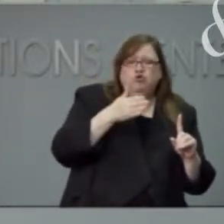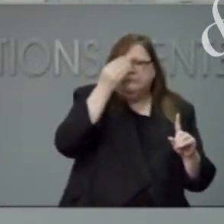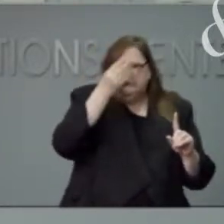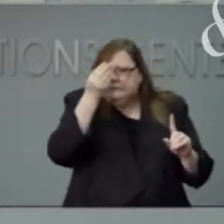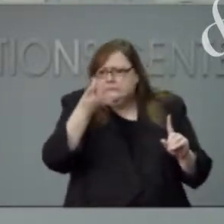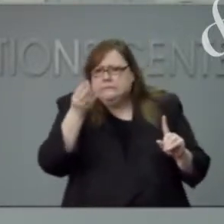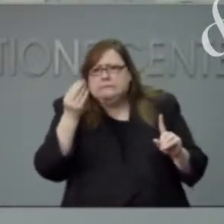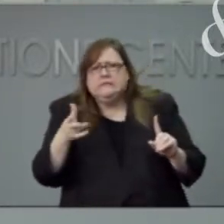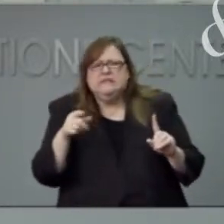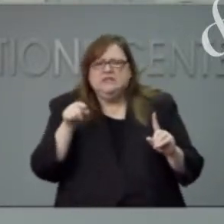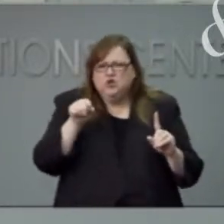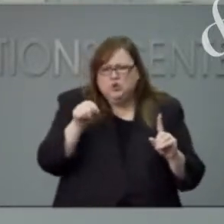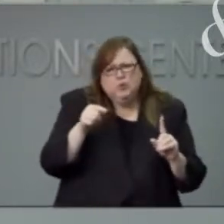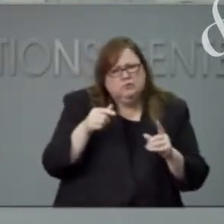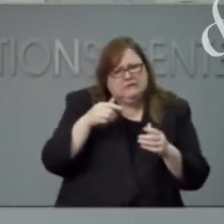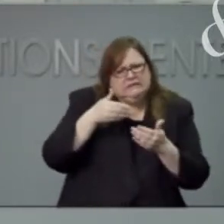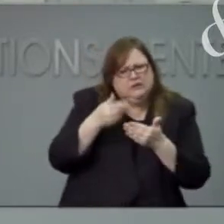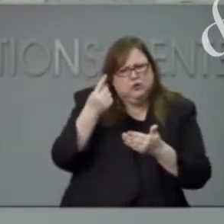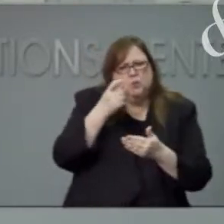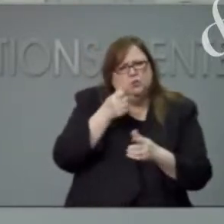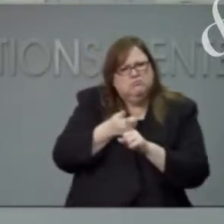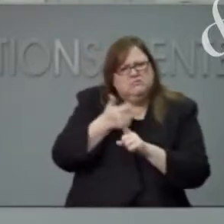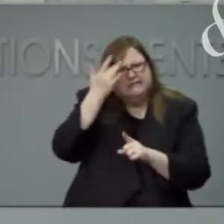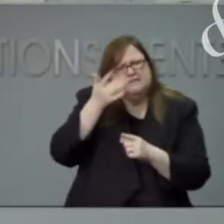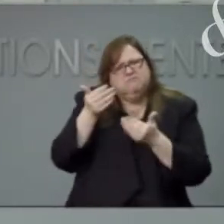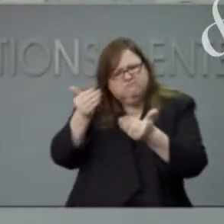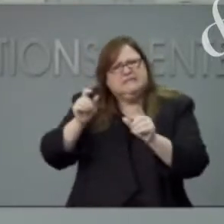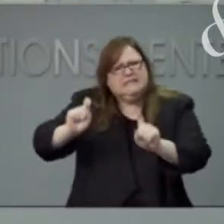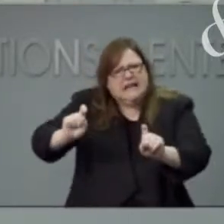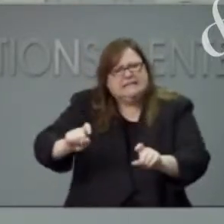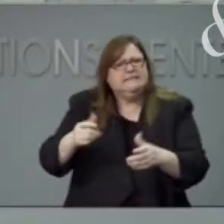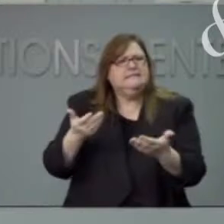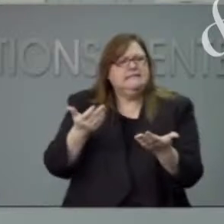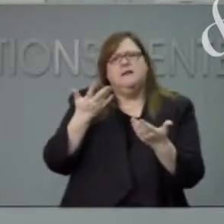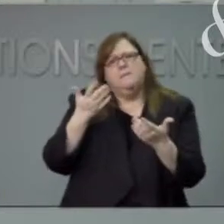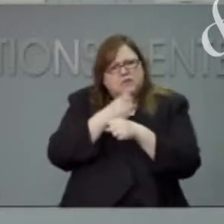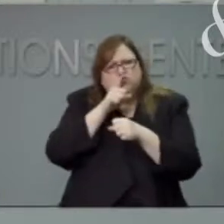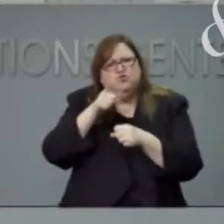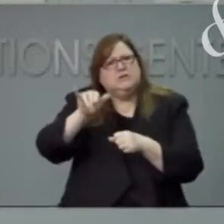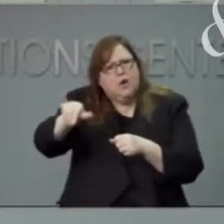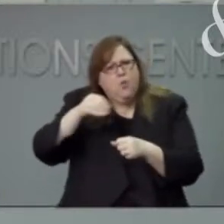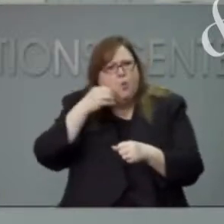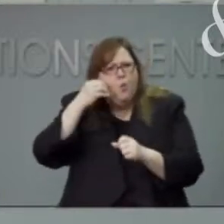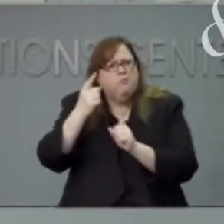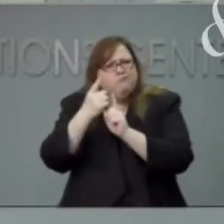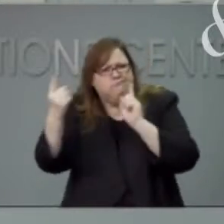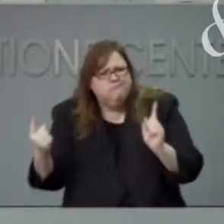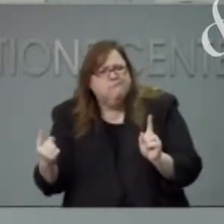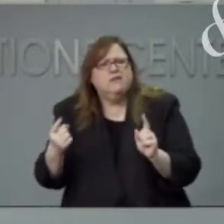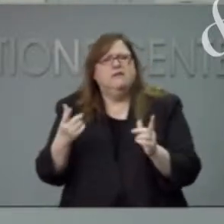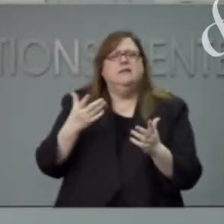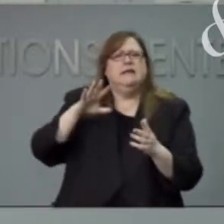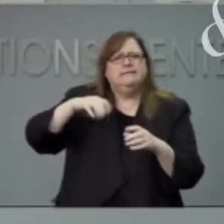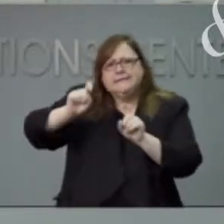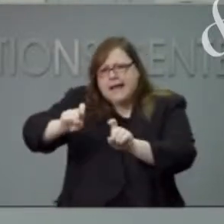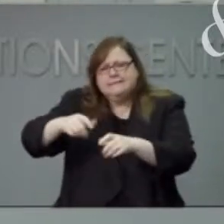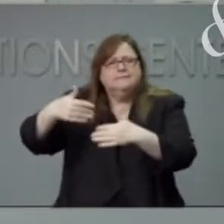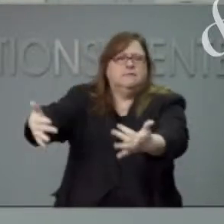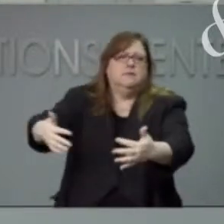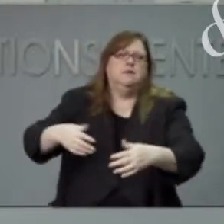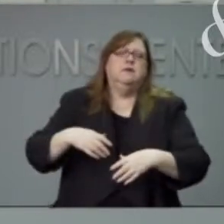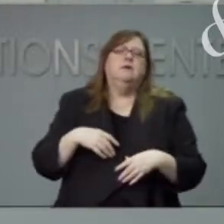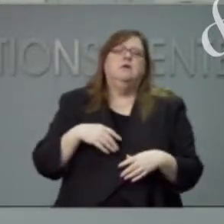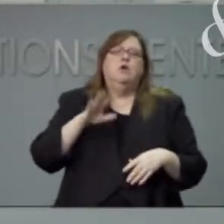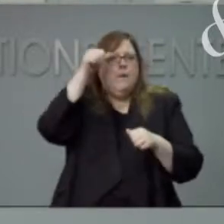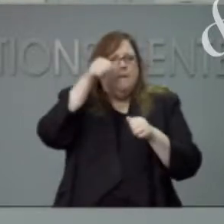respect individual privacy. So I think that's always the balance that we're going through. But remember, for folks, you can go to our website and look